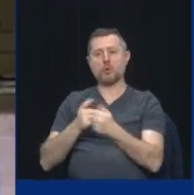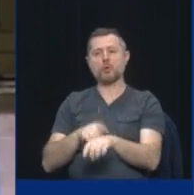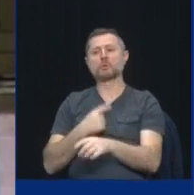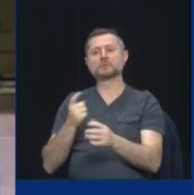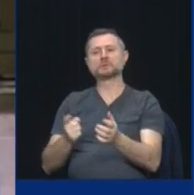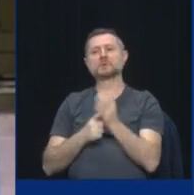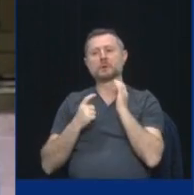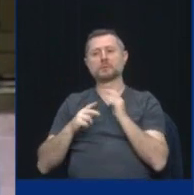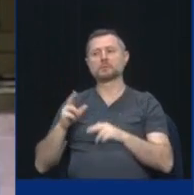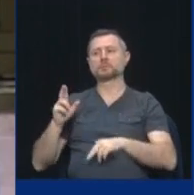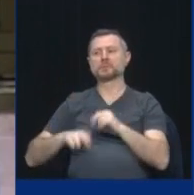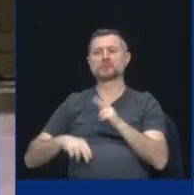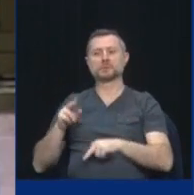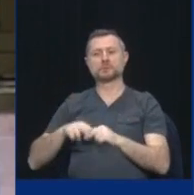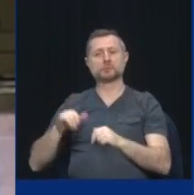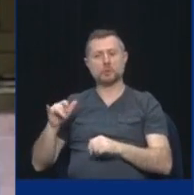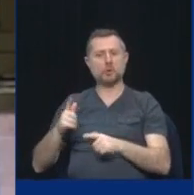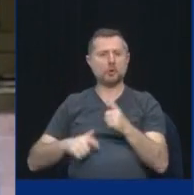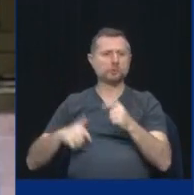4 years.